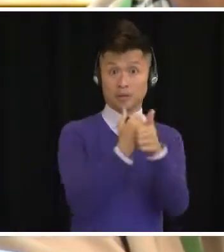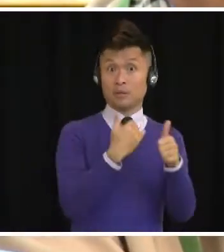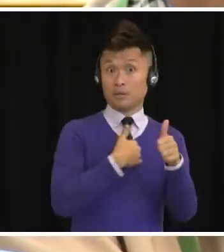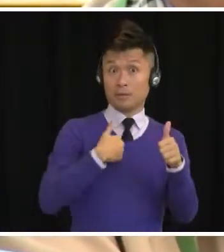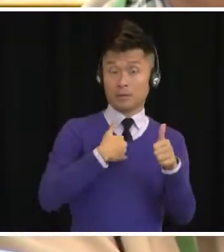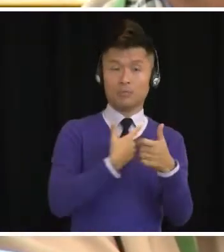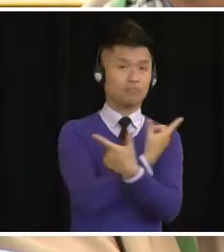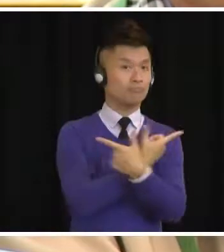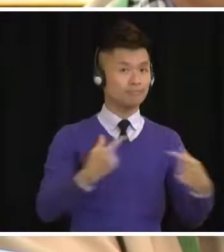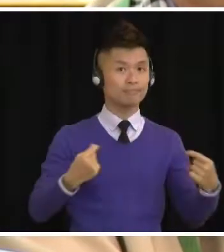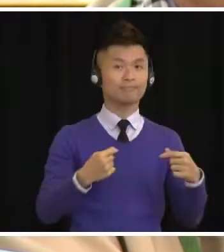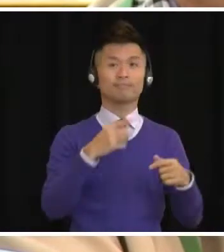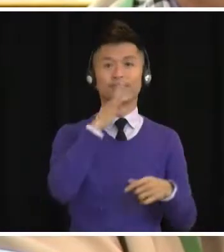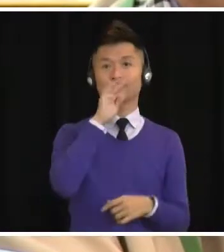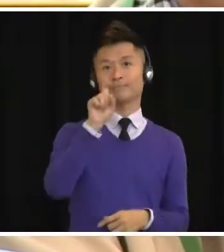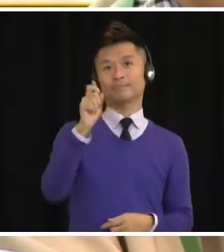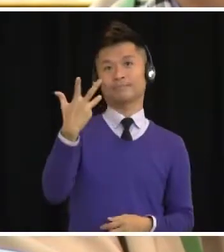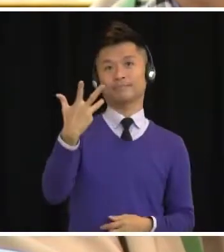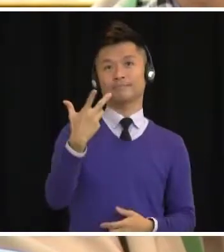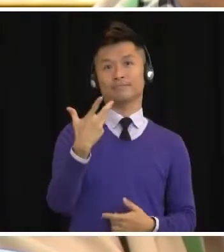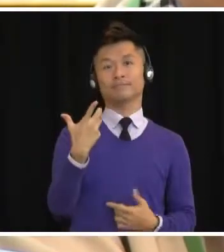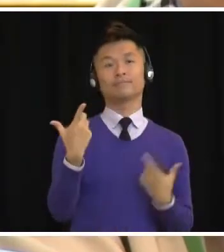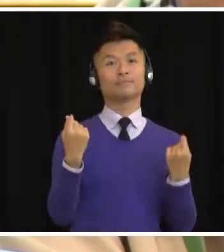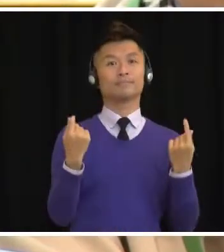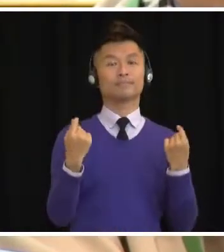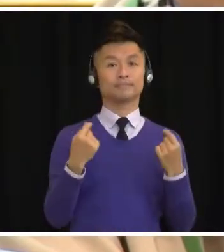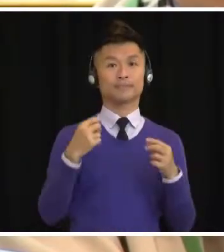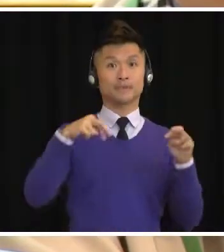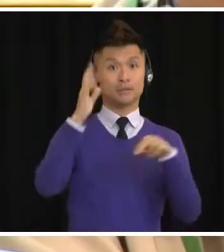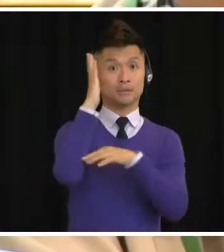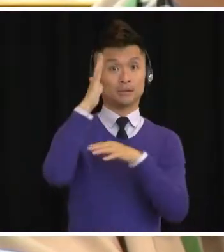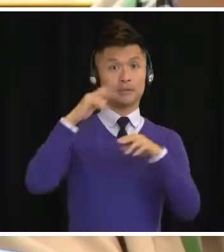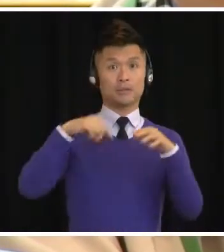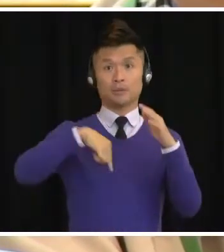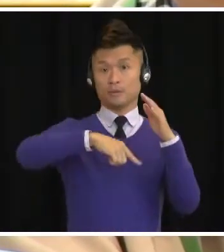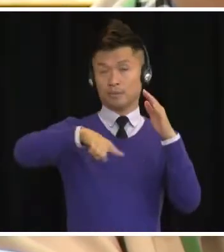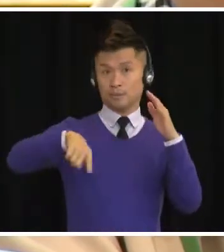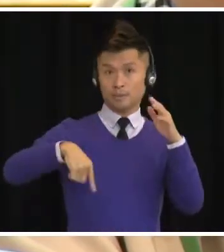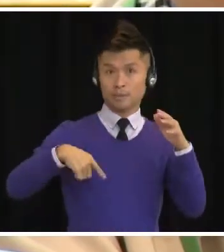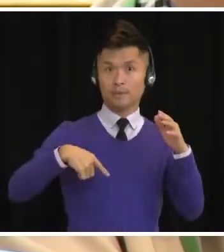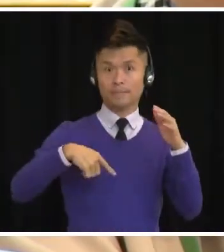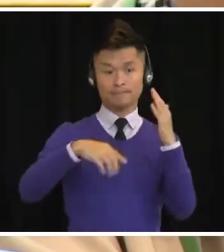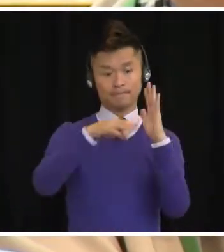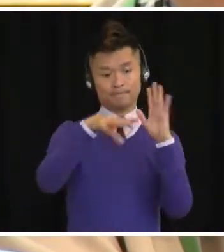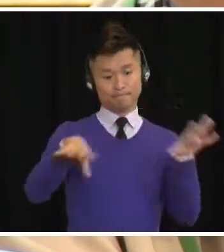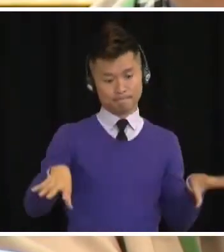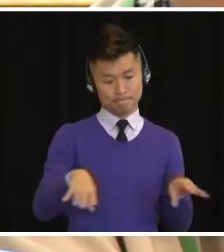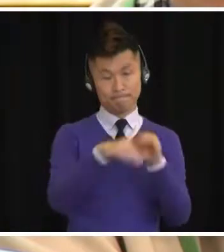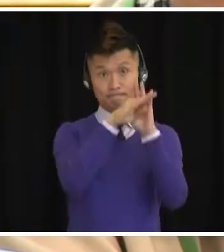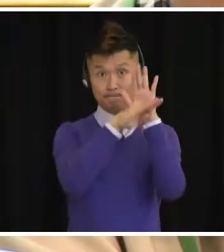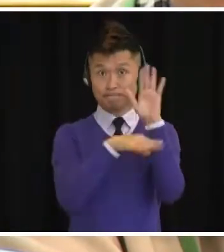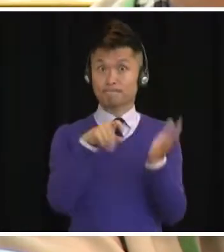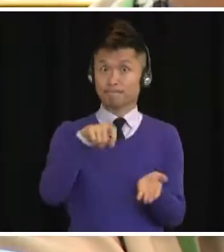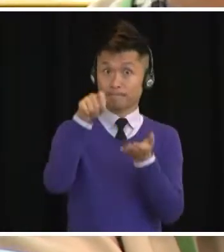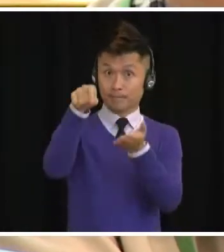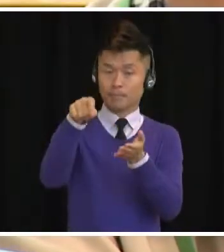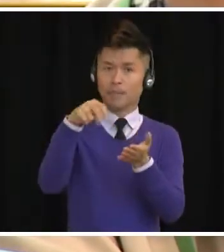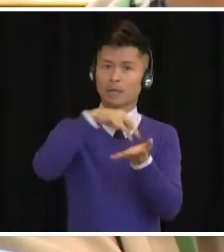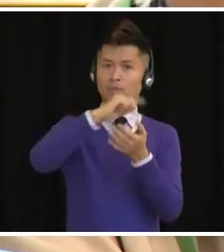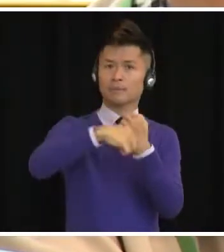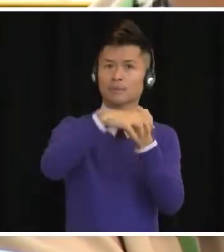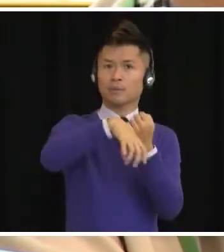marriage so that both men and women can get married at the same age,